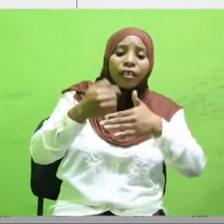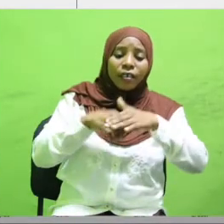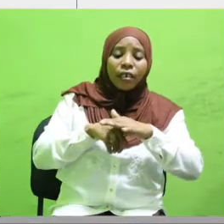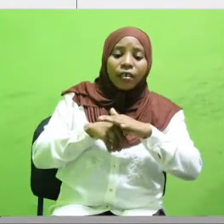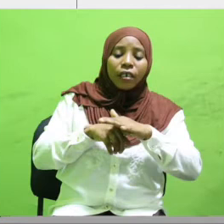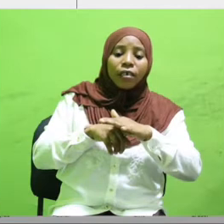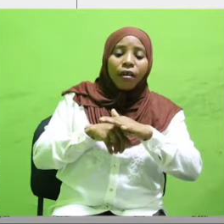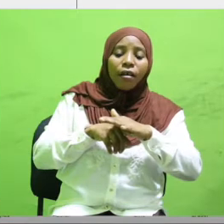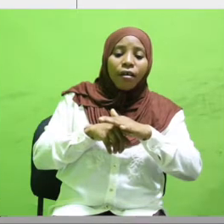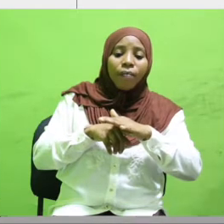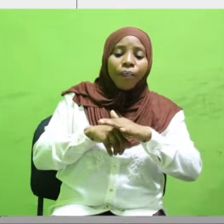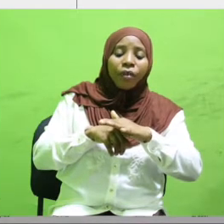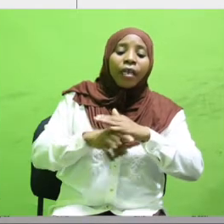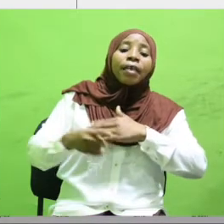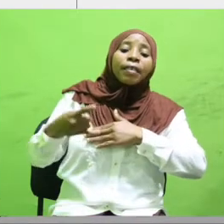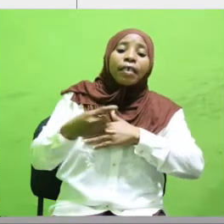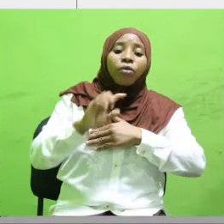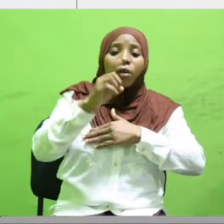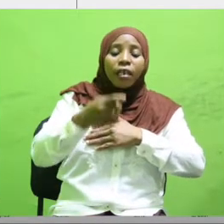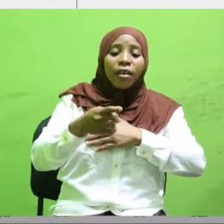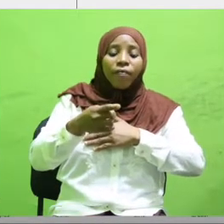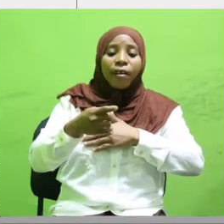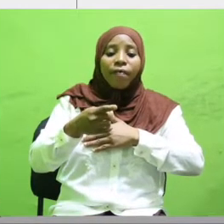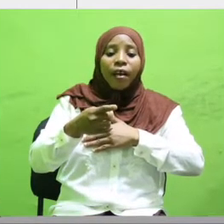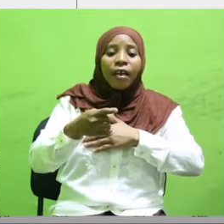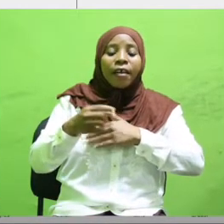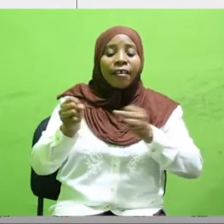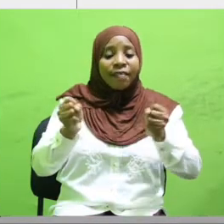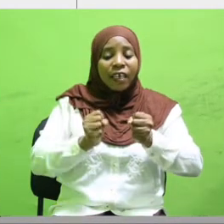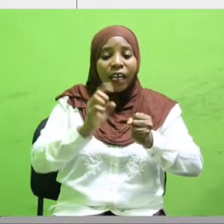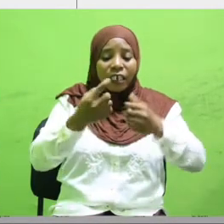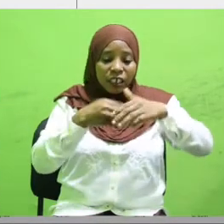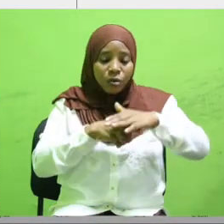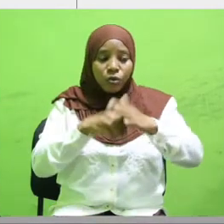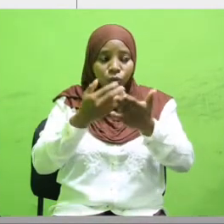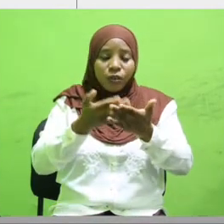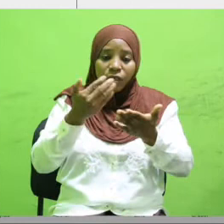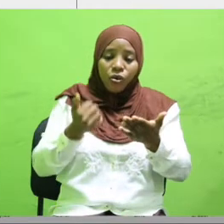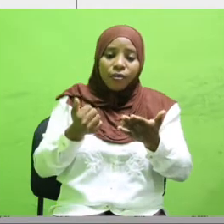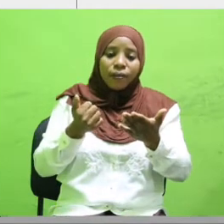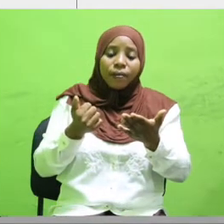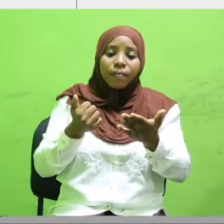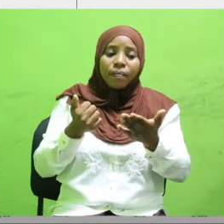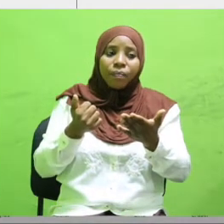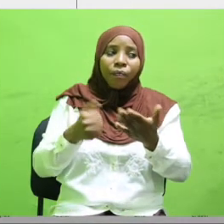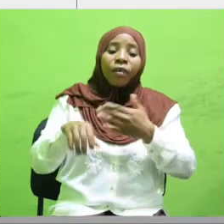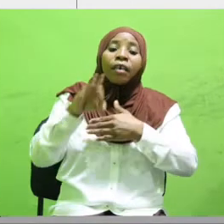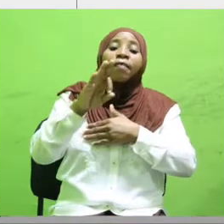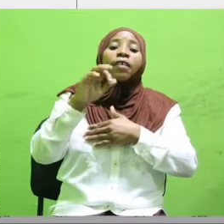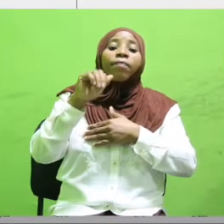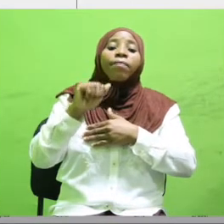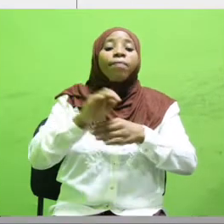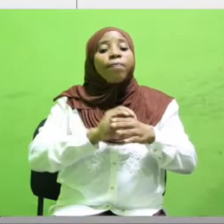should be unfavorable conditions, conditions in which could cause the fungus to